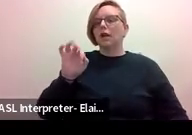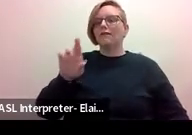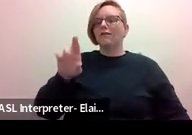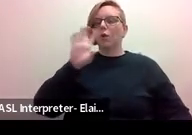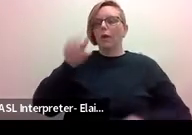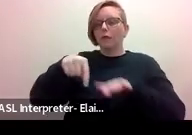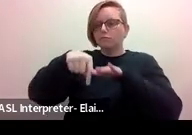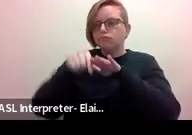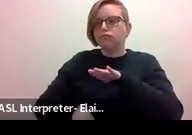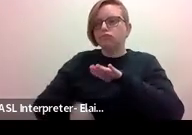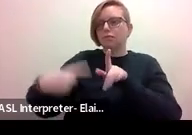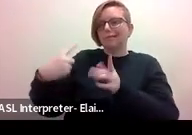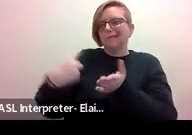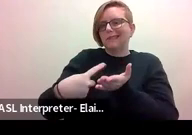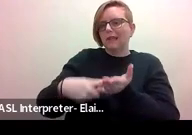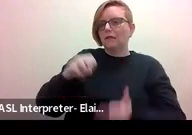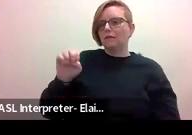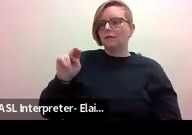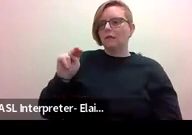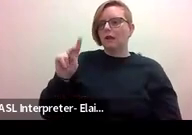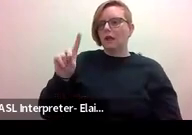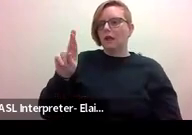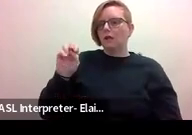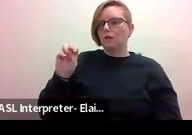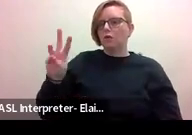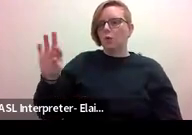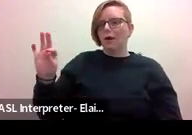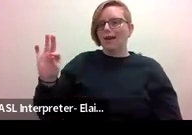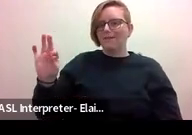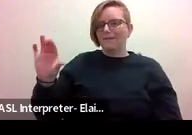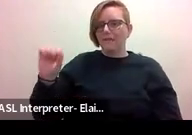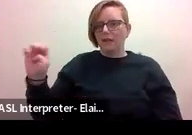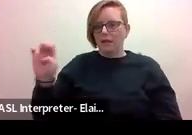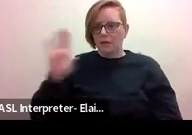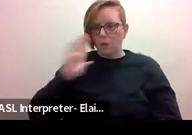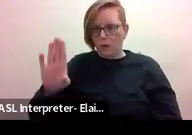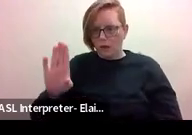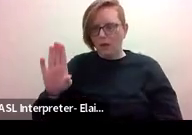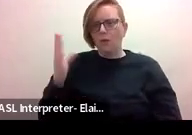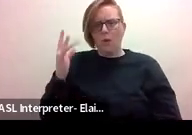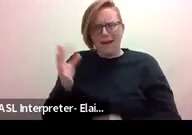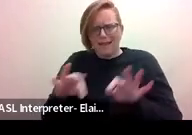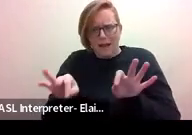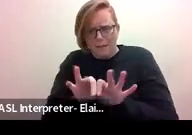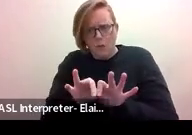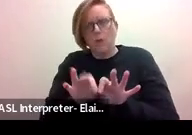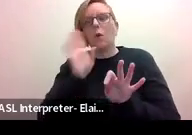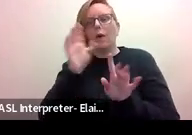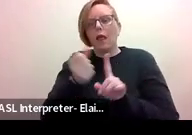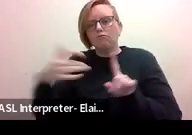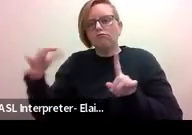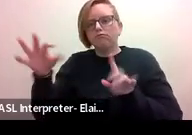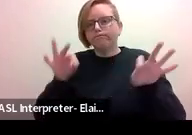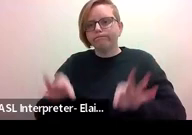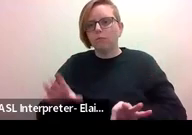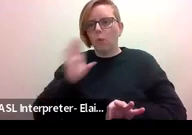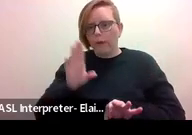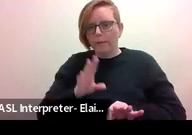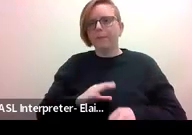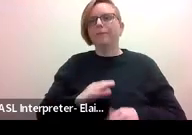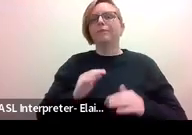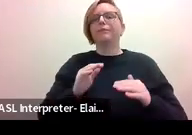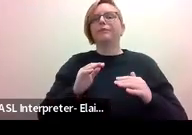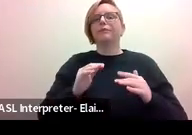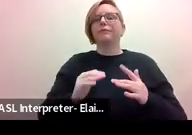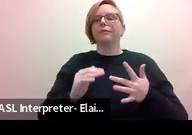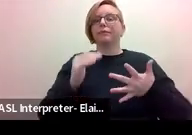even note it. We are going to walk through all of the components of the IEP very specifically. We have some